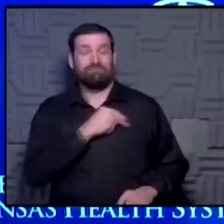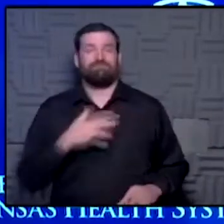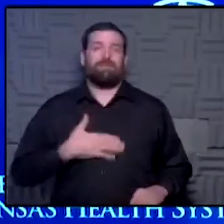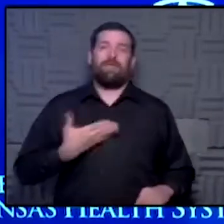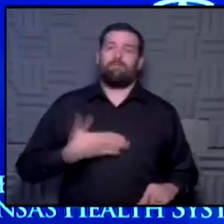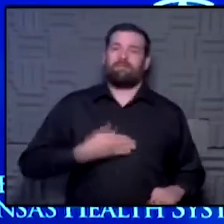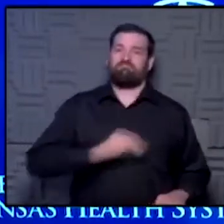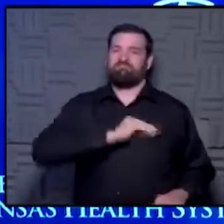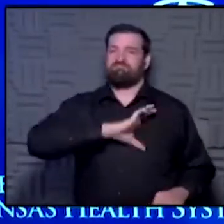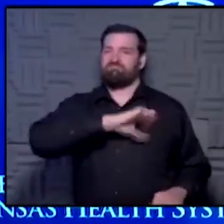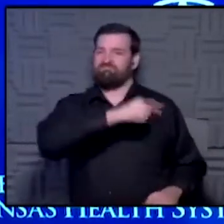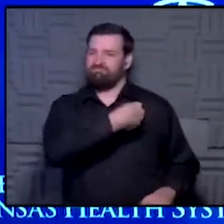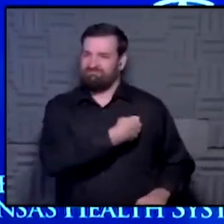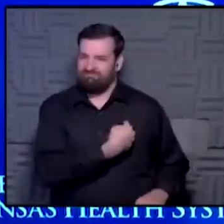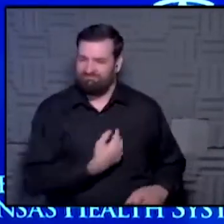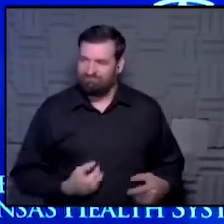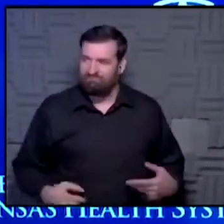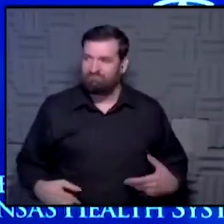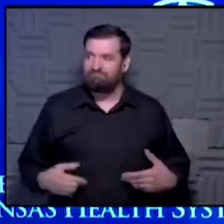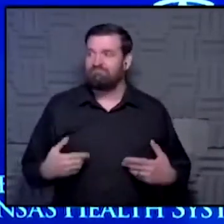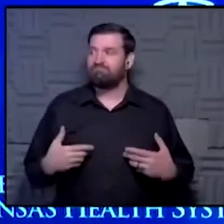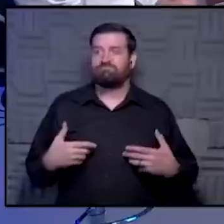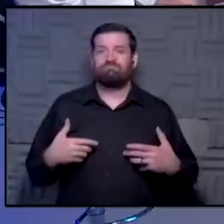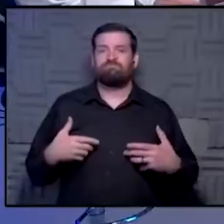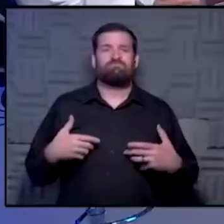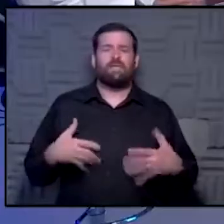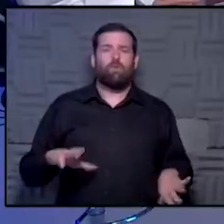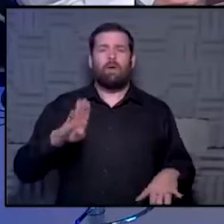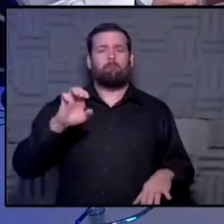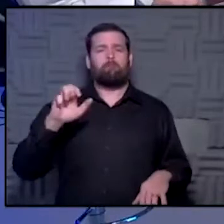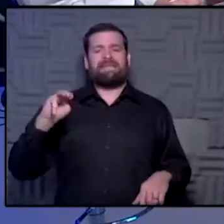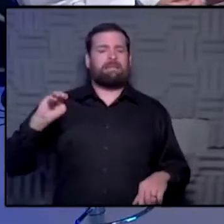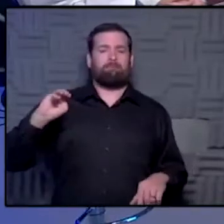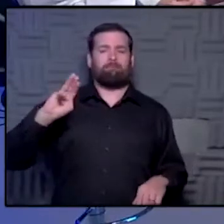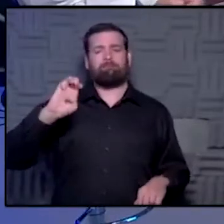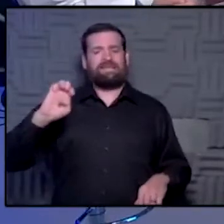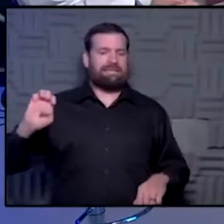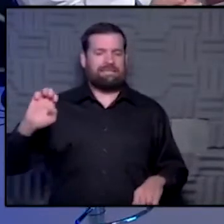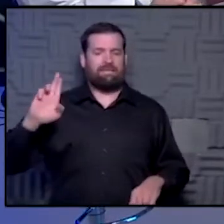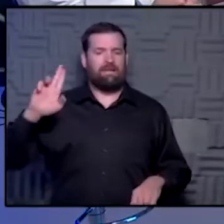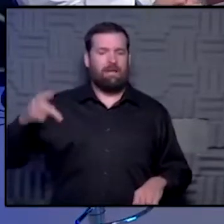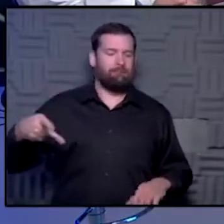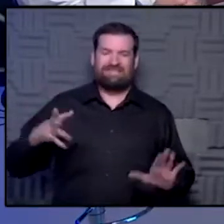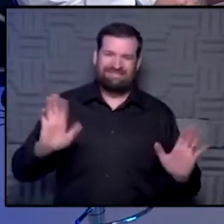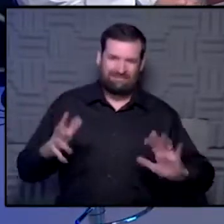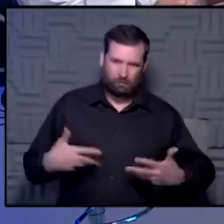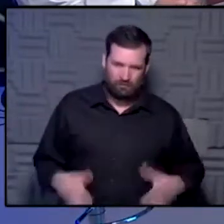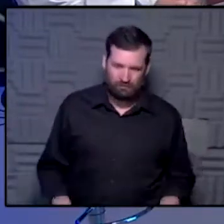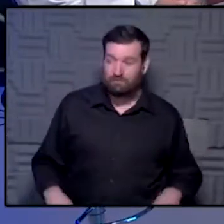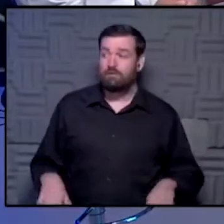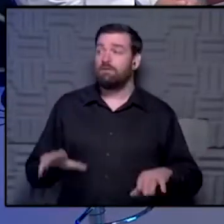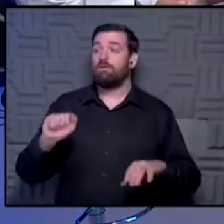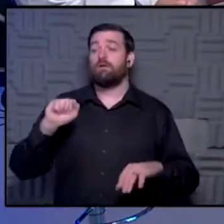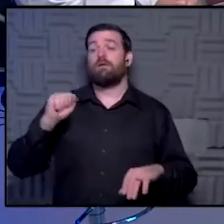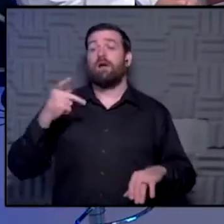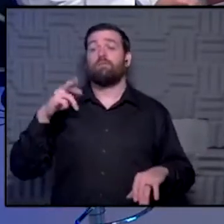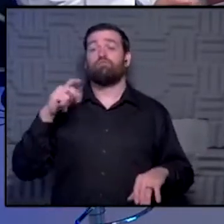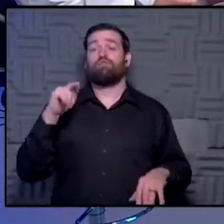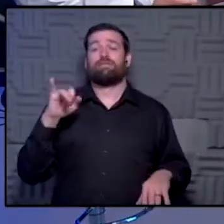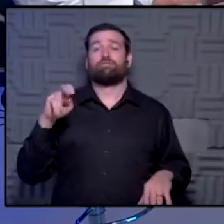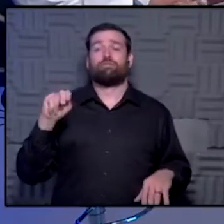this morning. And I don't want to beat me up, Scotty, because we can do this right now on our own. So Operation Warp Speed